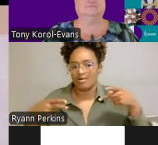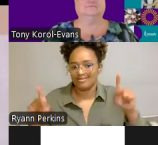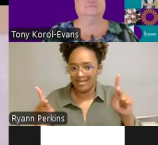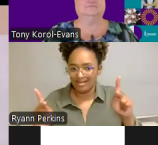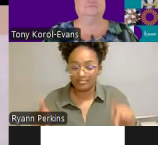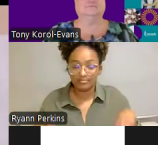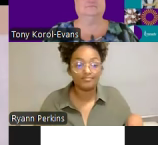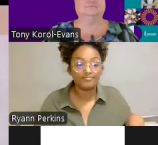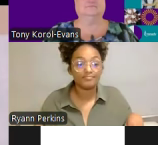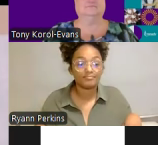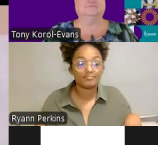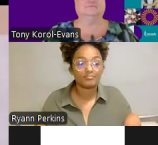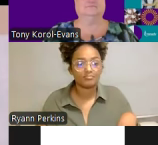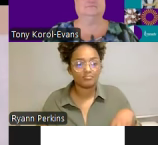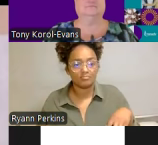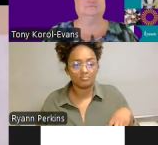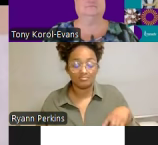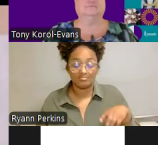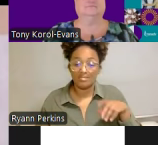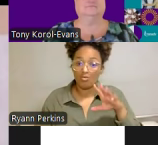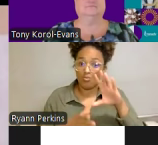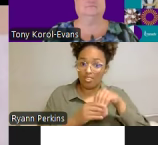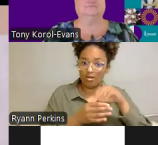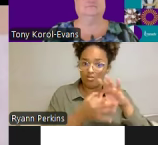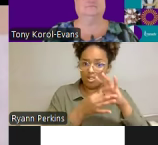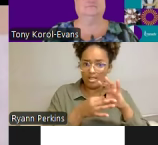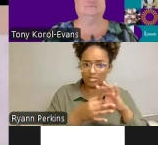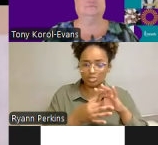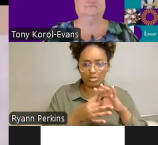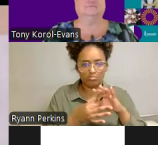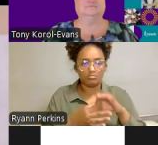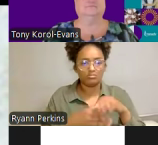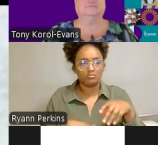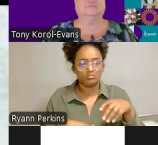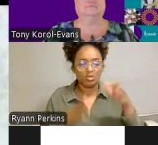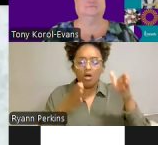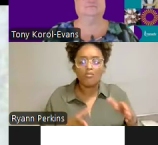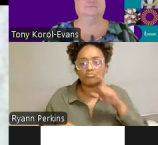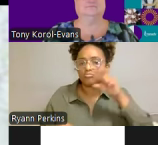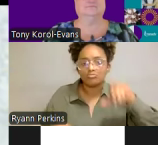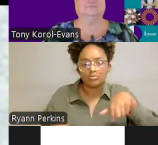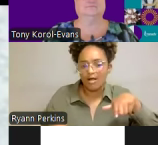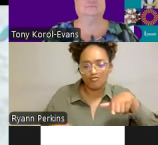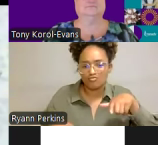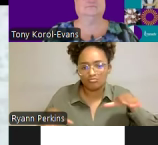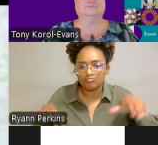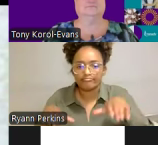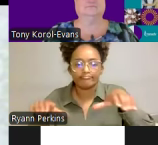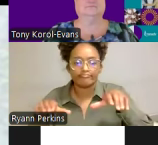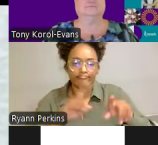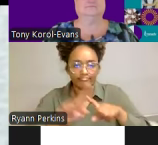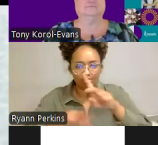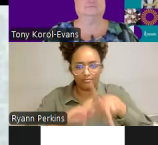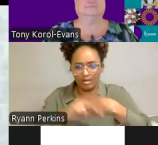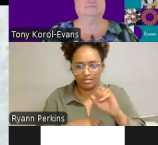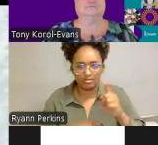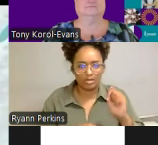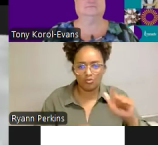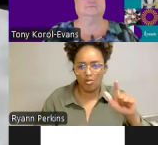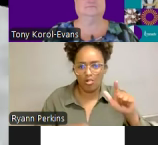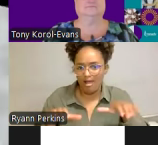they must have sex with them or do sexual things that they find uncomfortable or demeaning. If you or someone you know is being abused